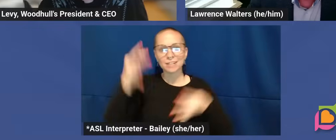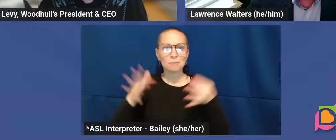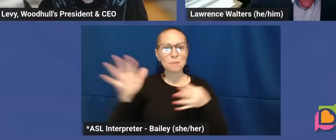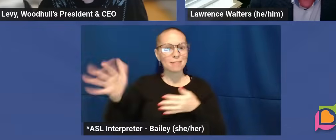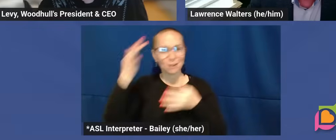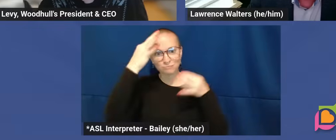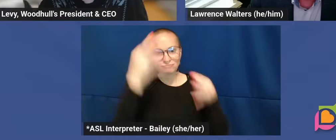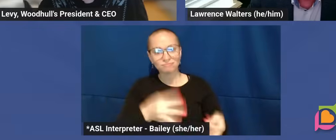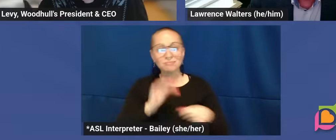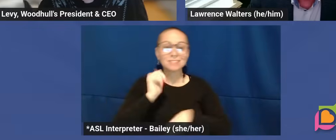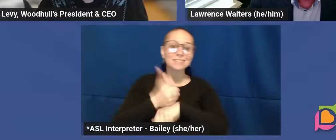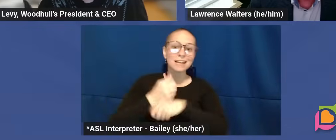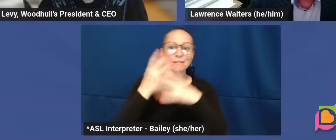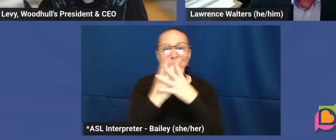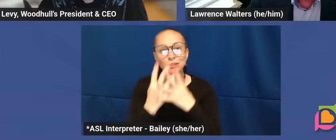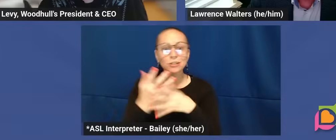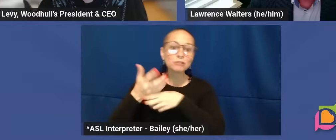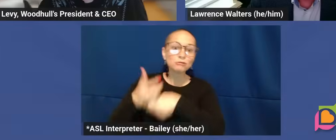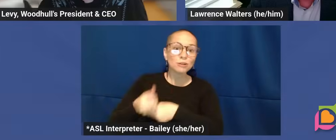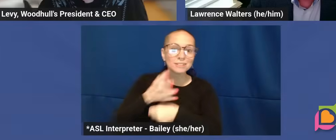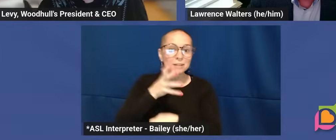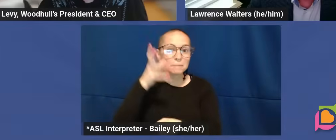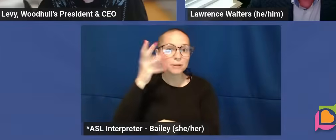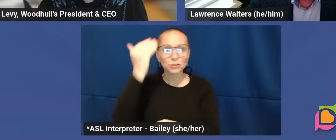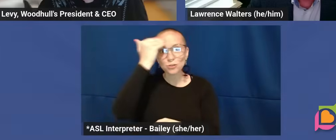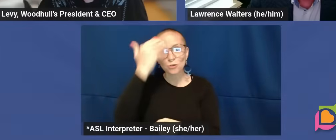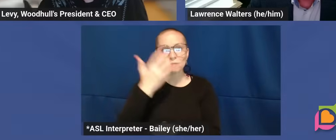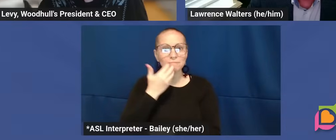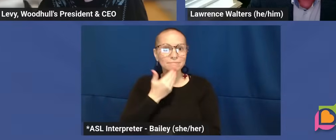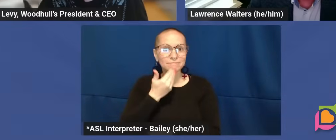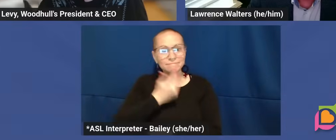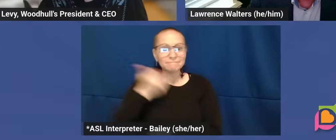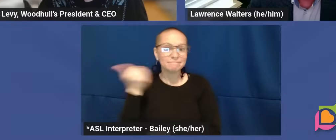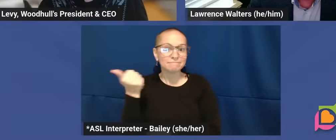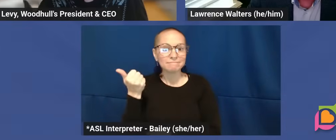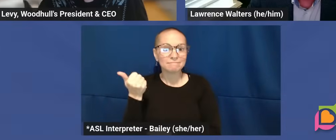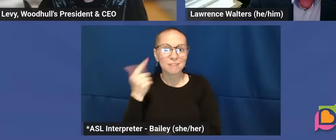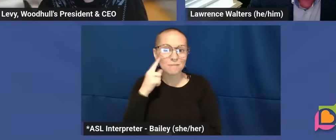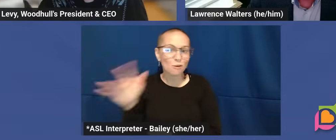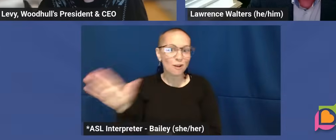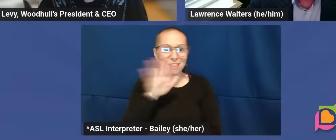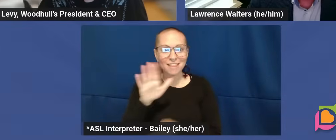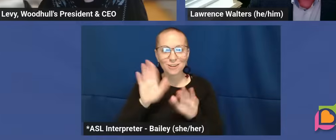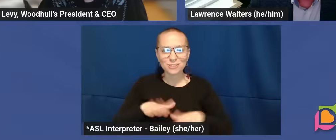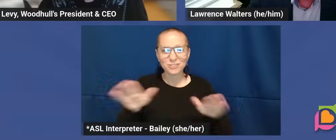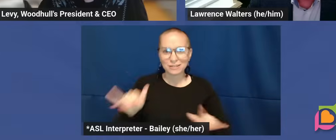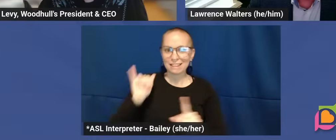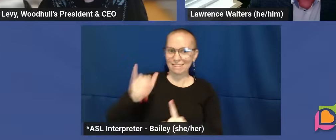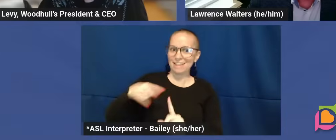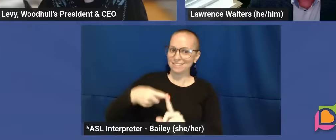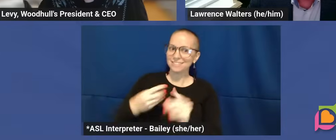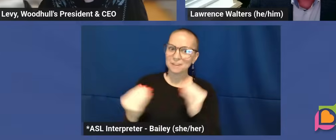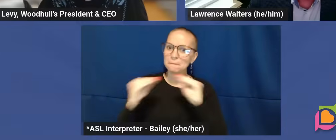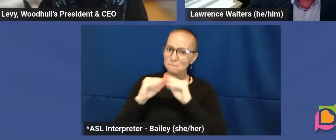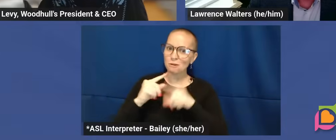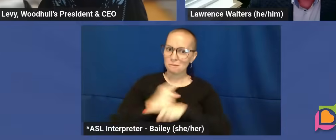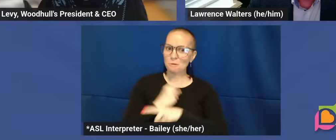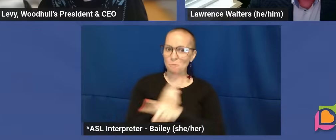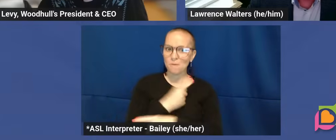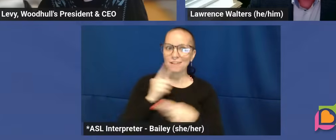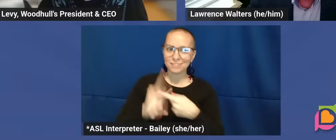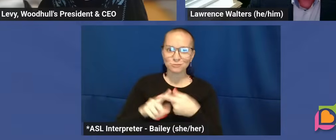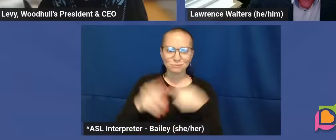Installing filters, trusting parents to know what's best for their minor children is the more appropriate way to deal with